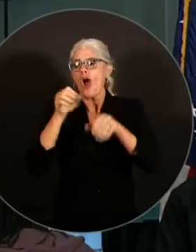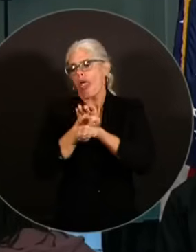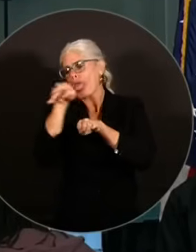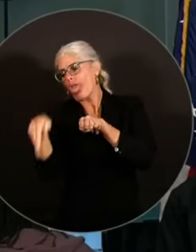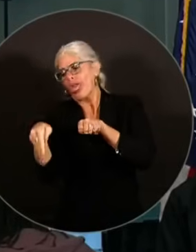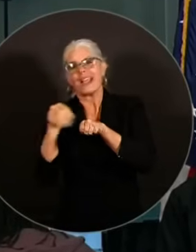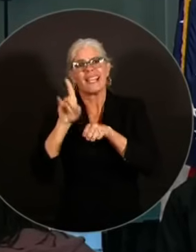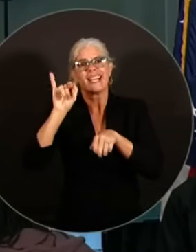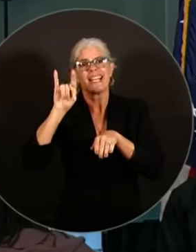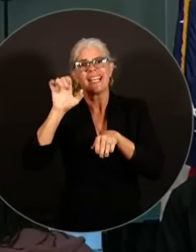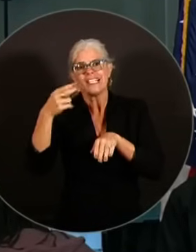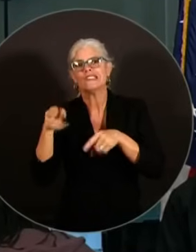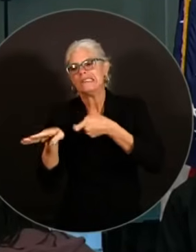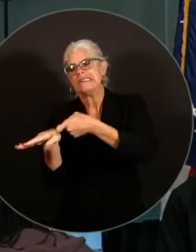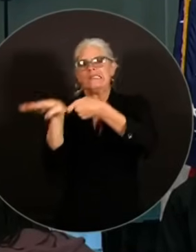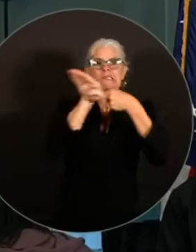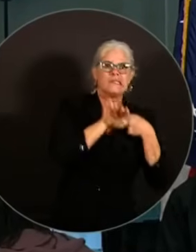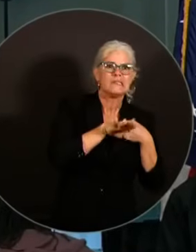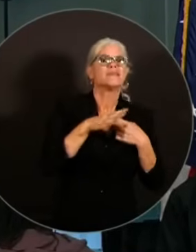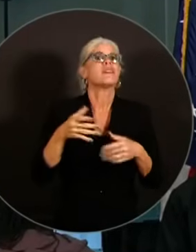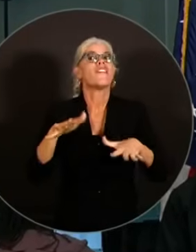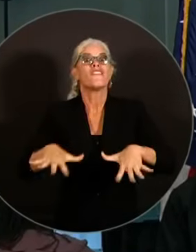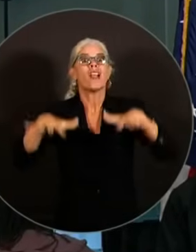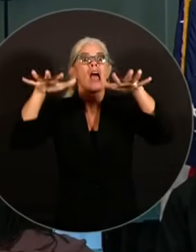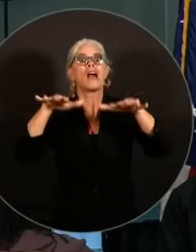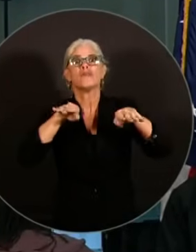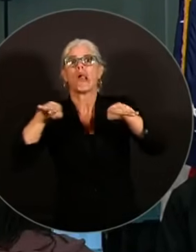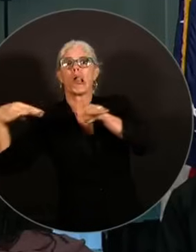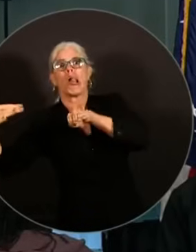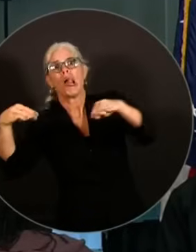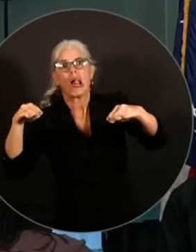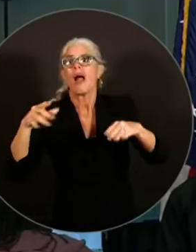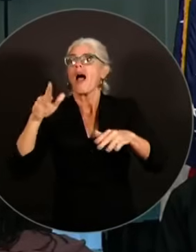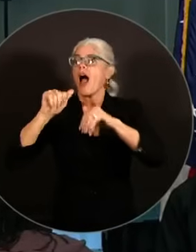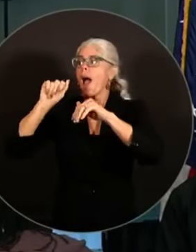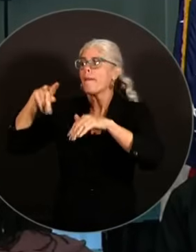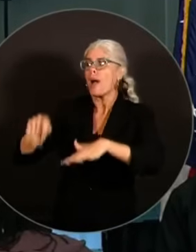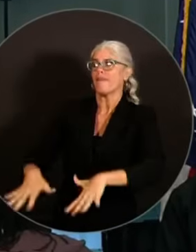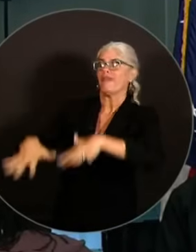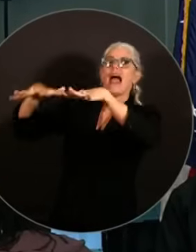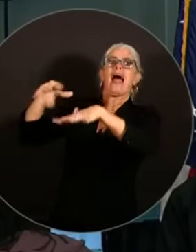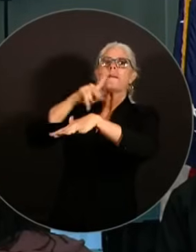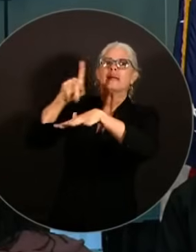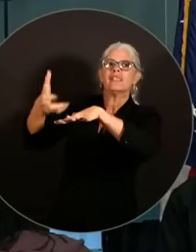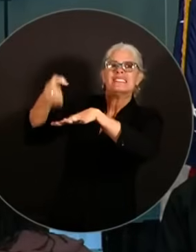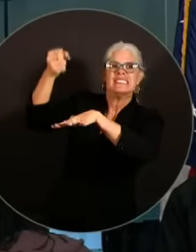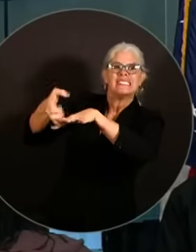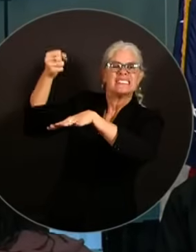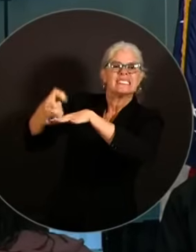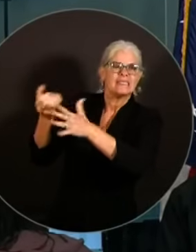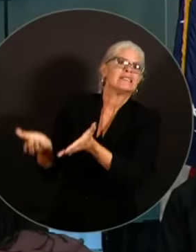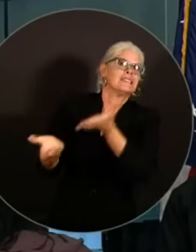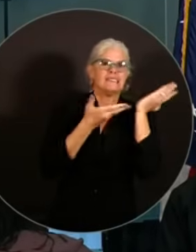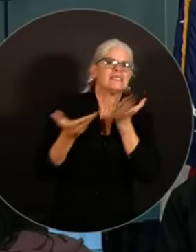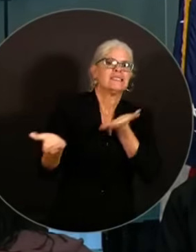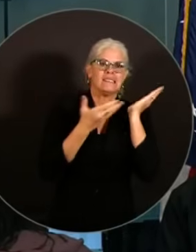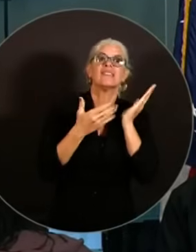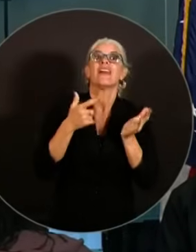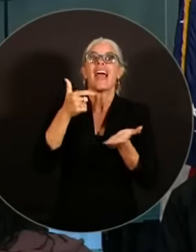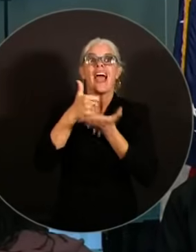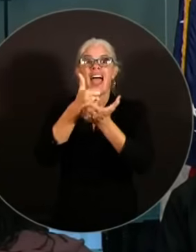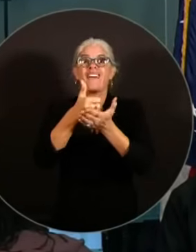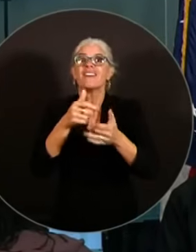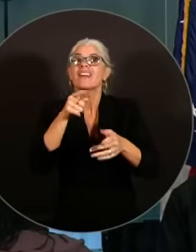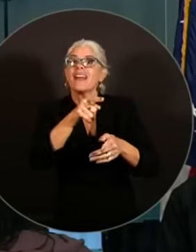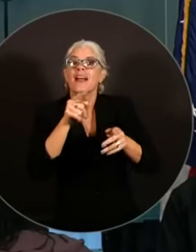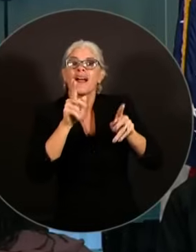vehicle, 3 individuals removed from a flooded apartment, and there was another 100 evacuated at an assisted living facility, and